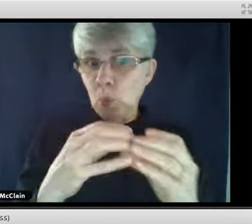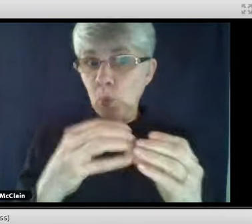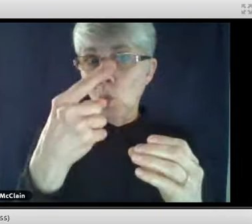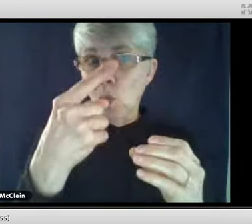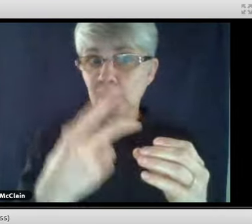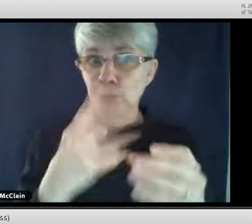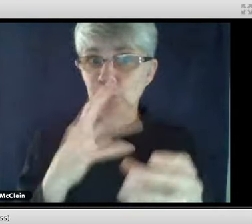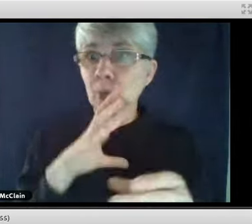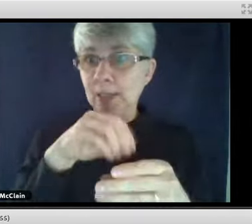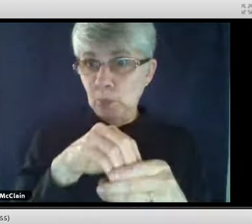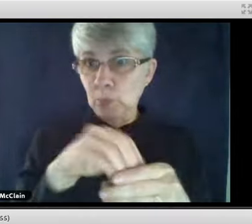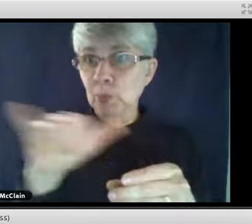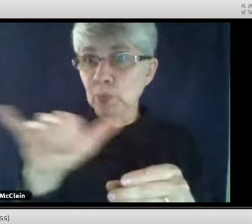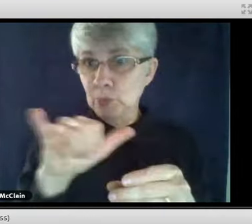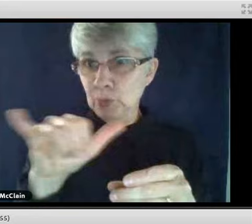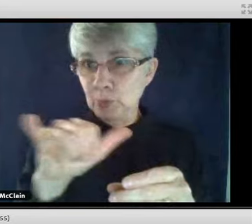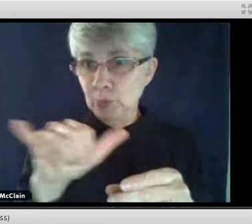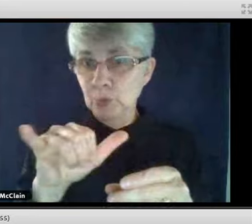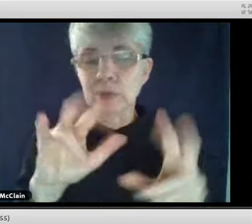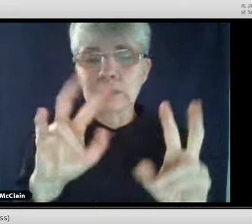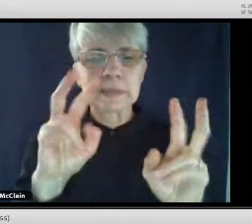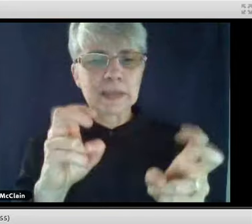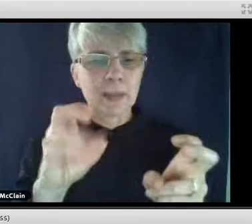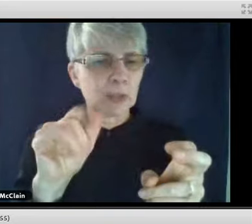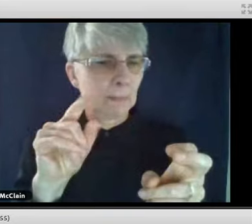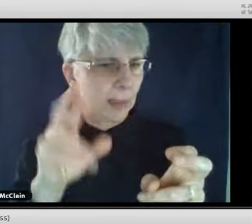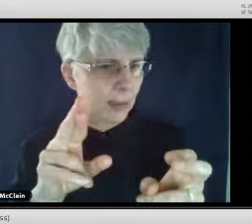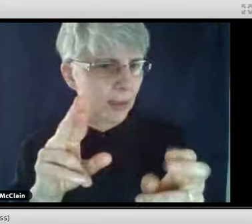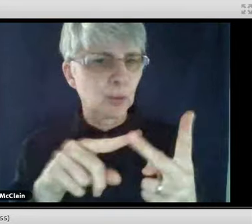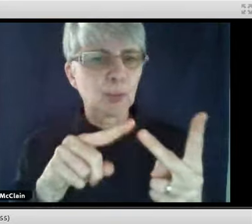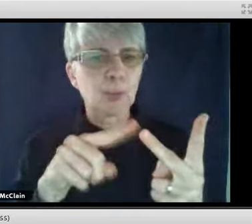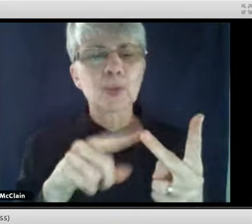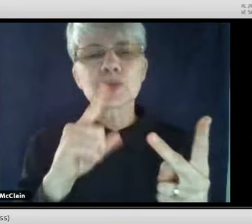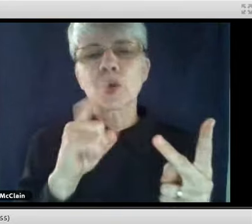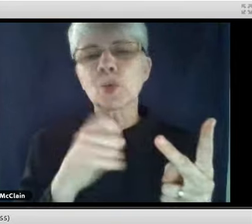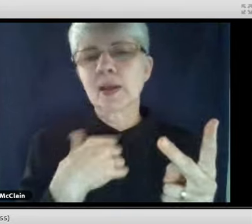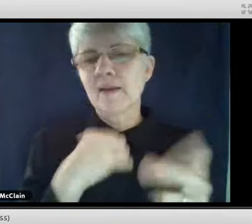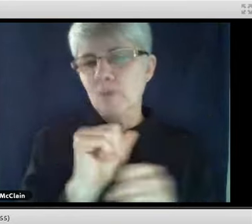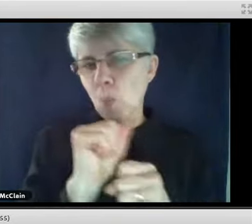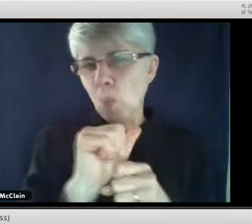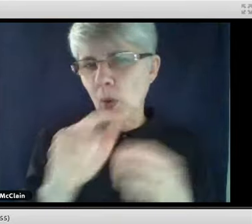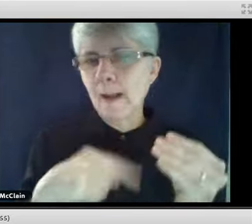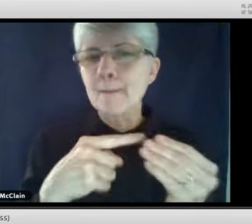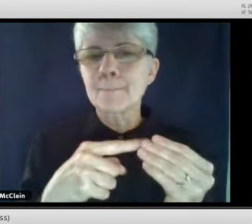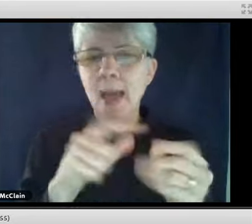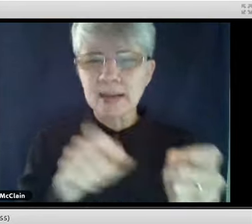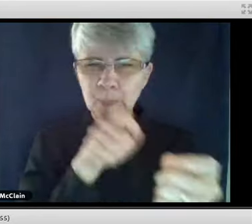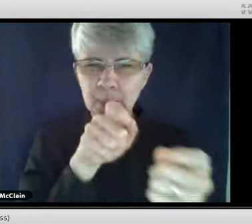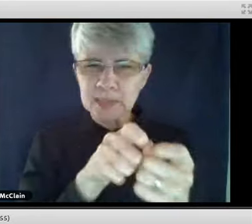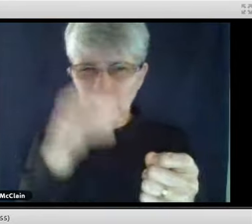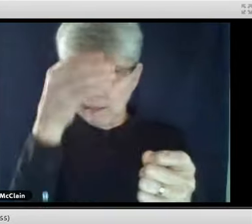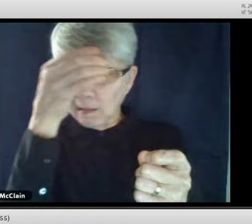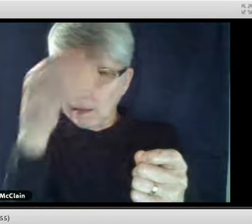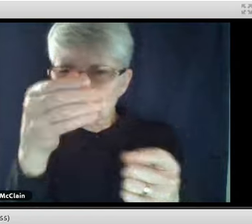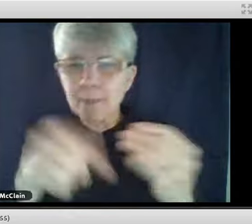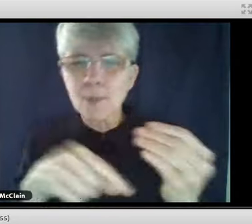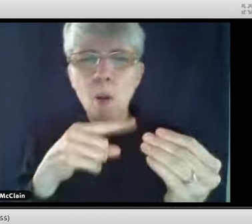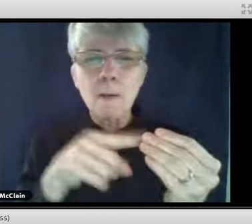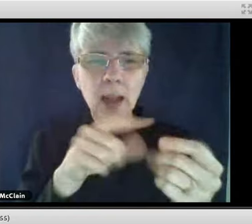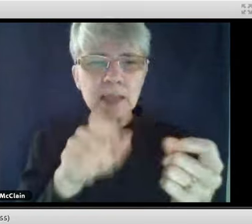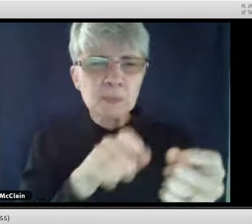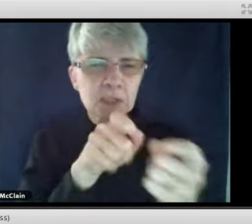2 entities. Okay, these describe the subject matter of a resource. So you can have a work that's about a certain concept or about a certain